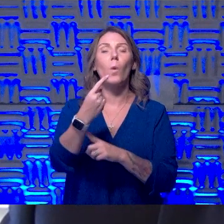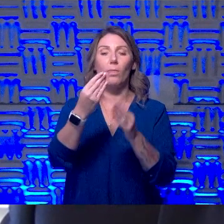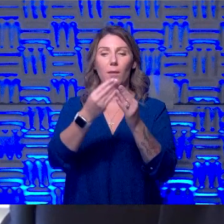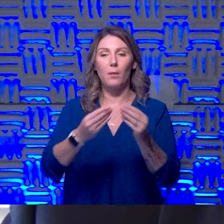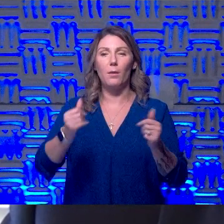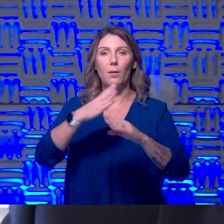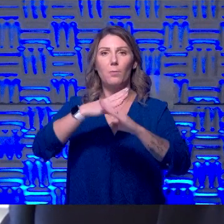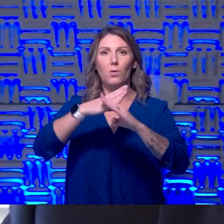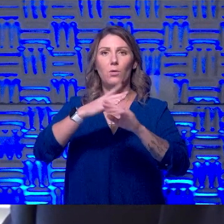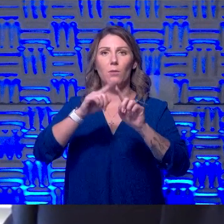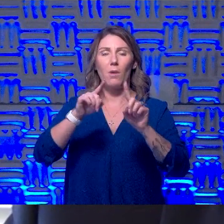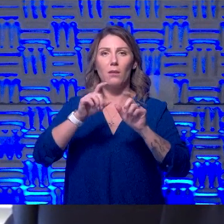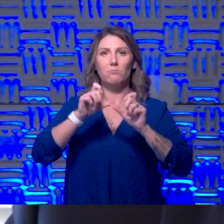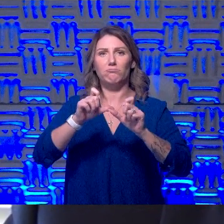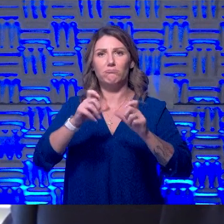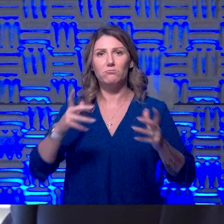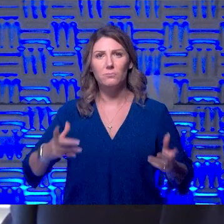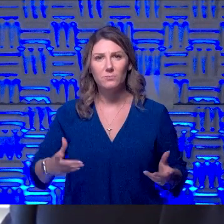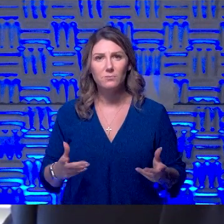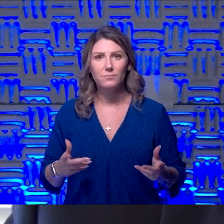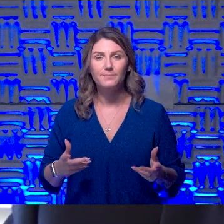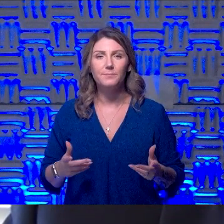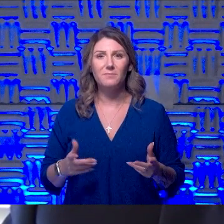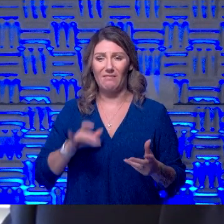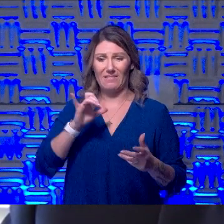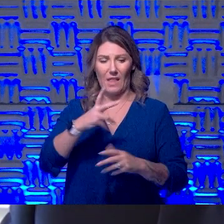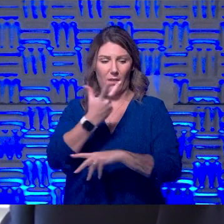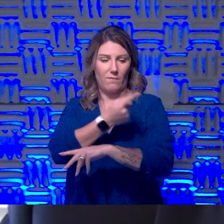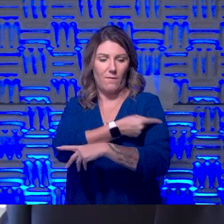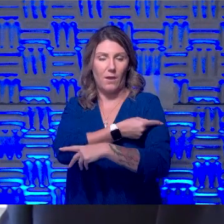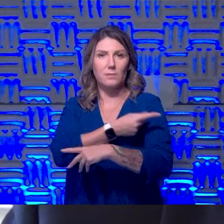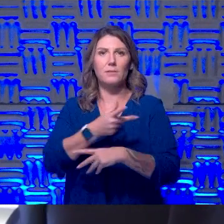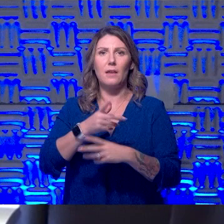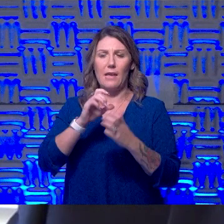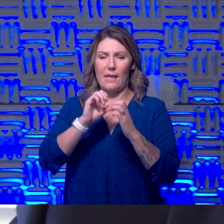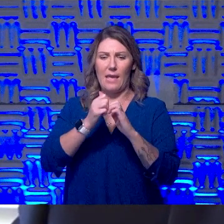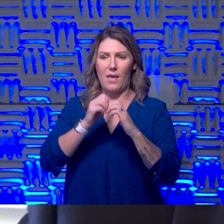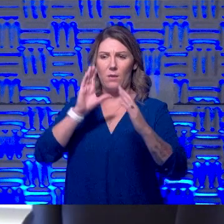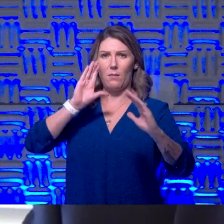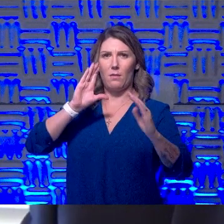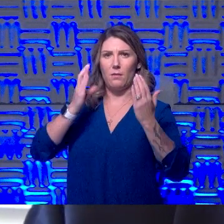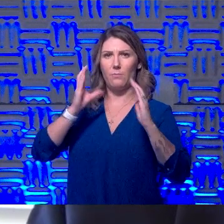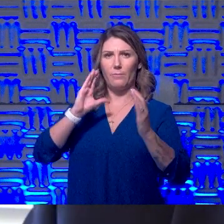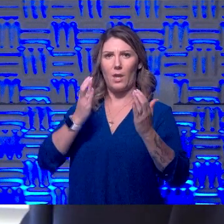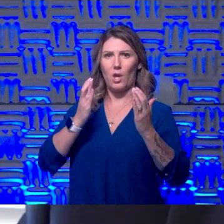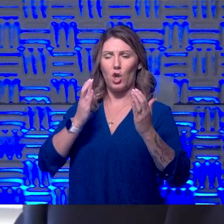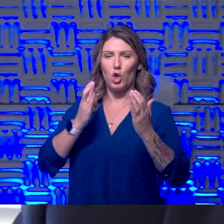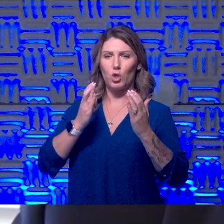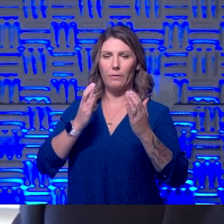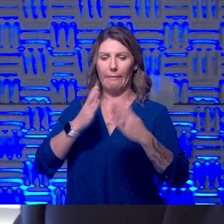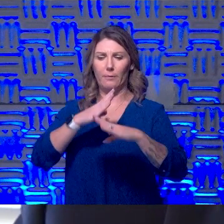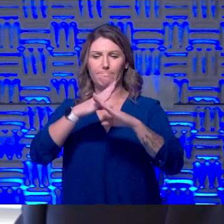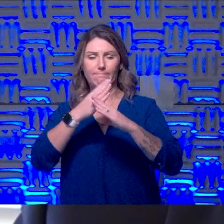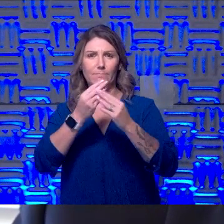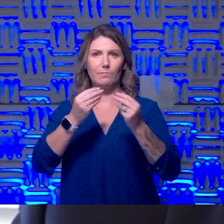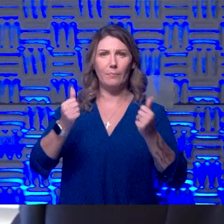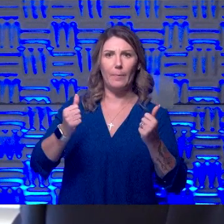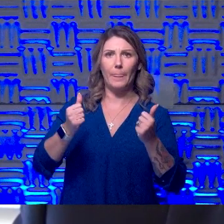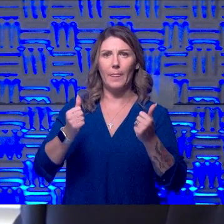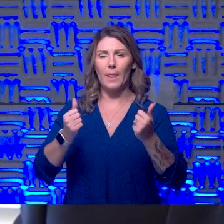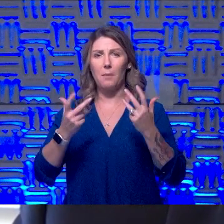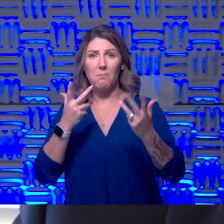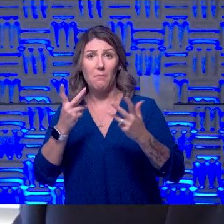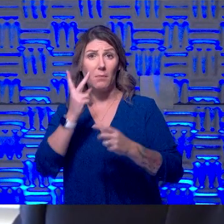but the durability of this vaccine. How is that going to compare ultimately to the immunity and the durability that we might